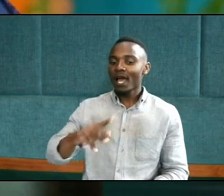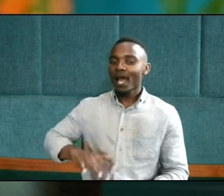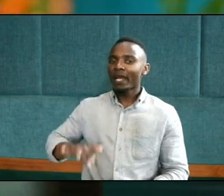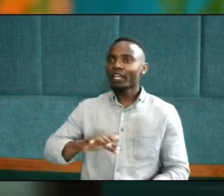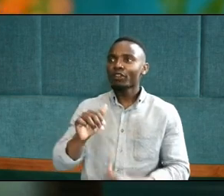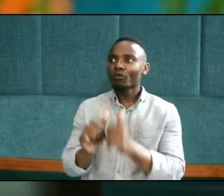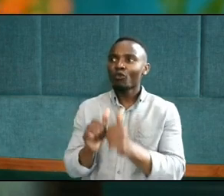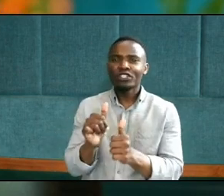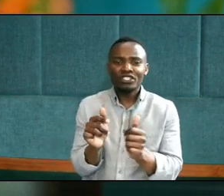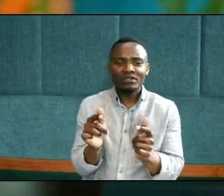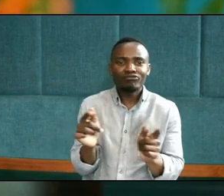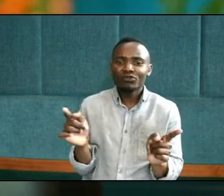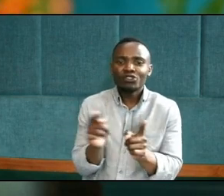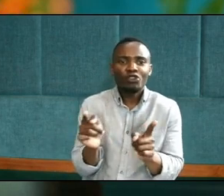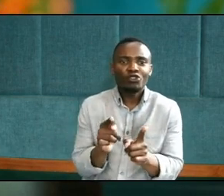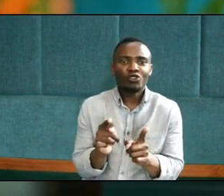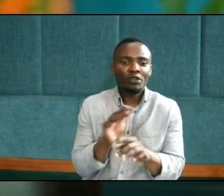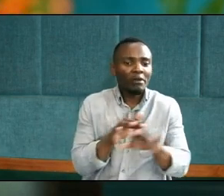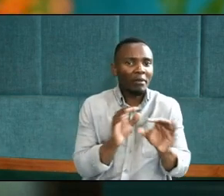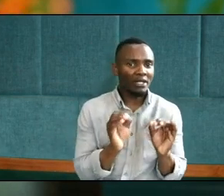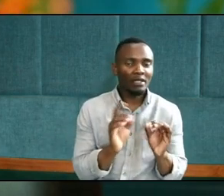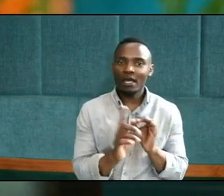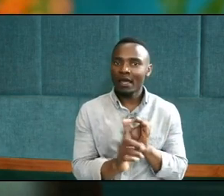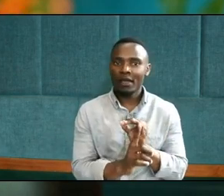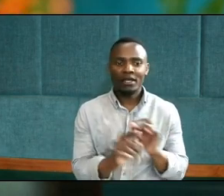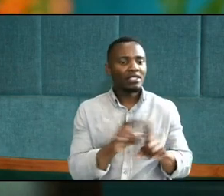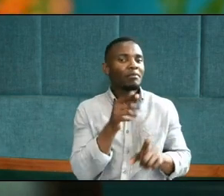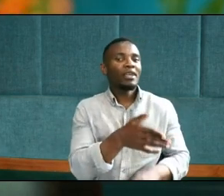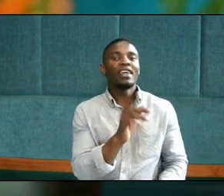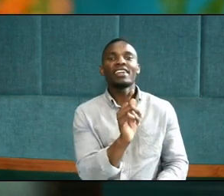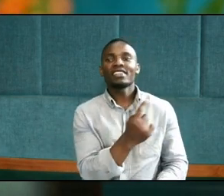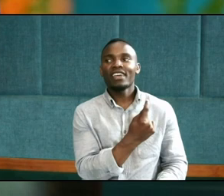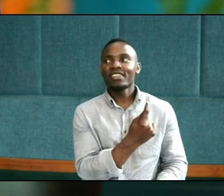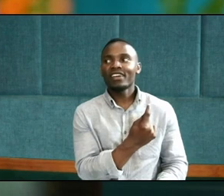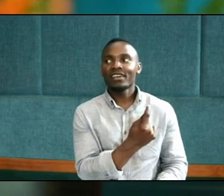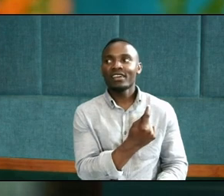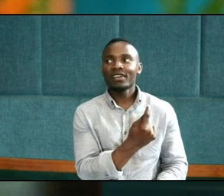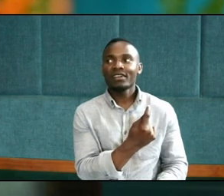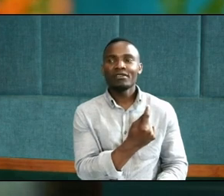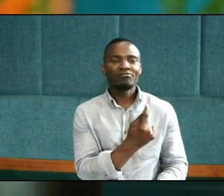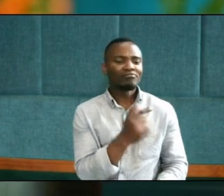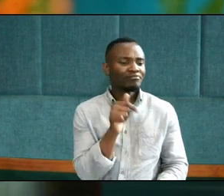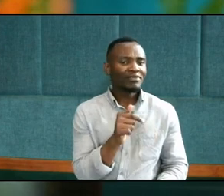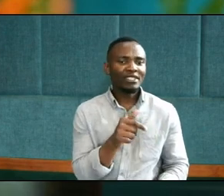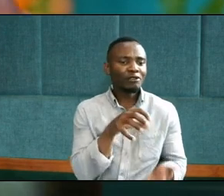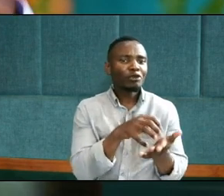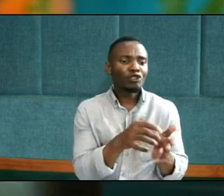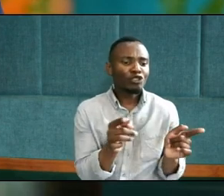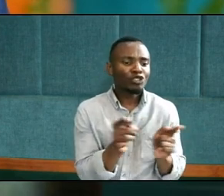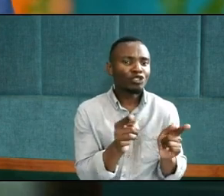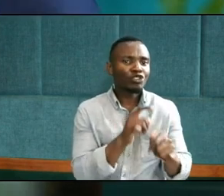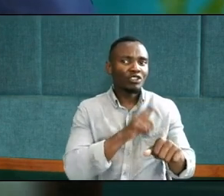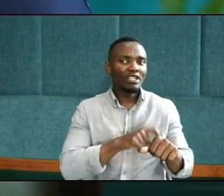so short-lived like the ones I've just mentioned. In Kenya here, your MCA kingdom is only for... Actually, you